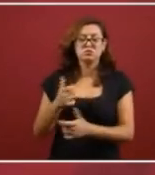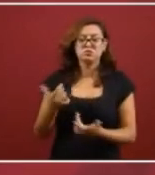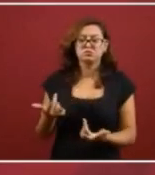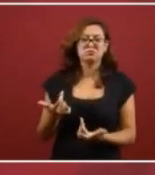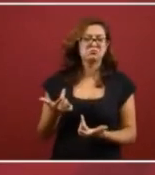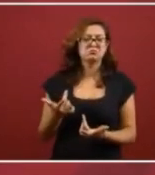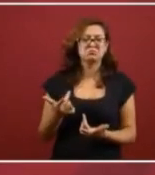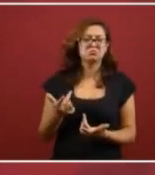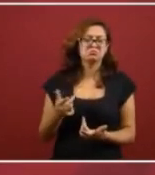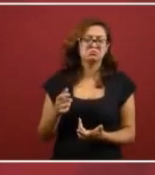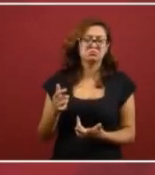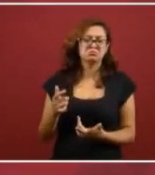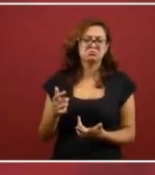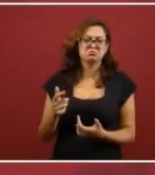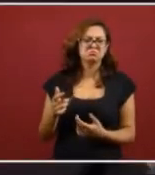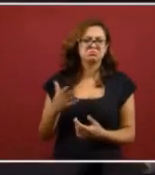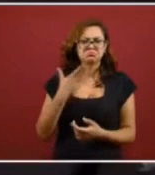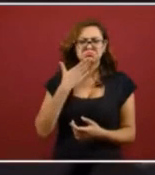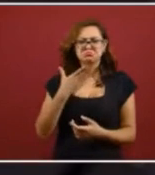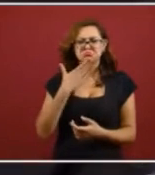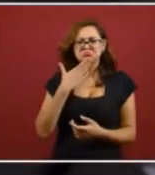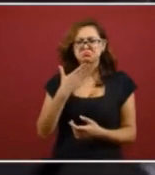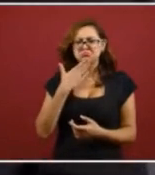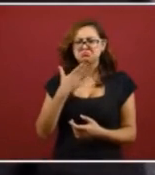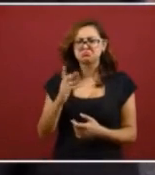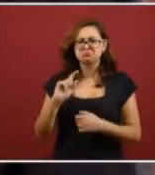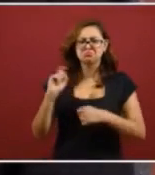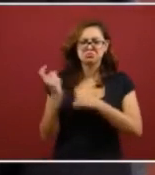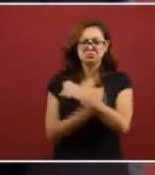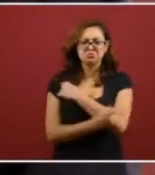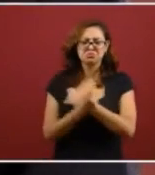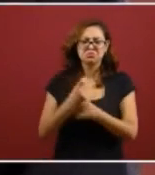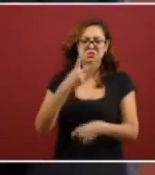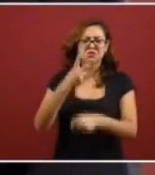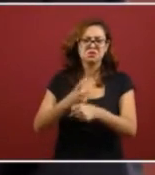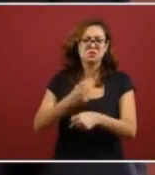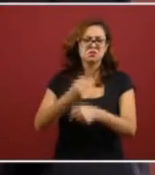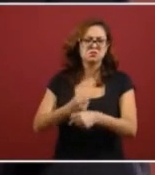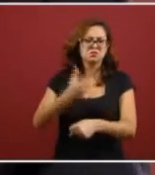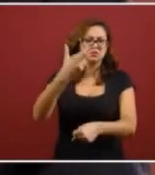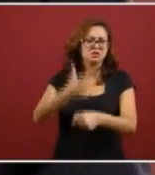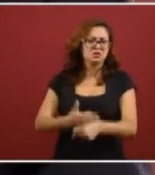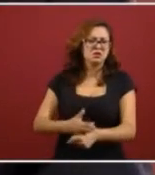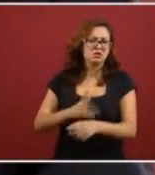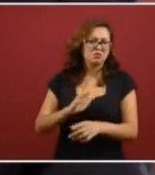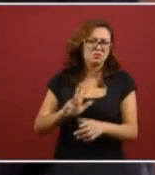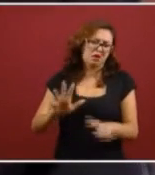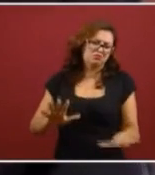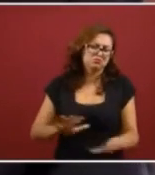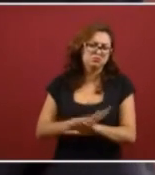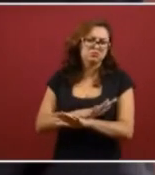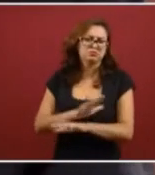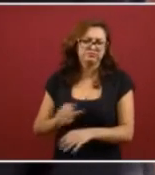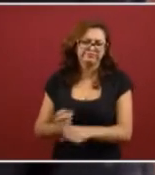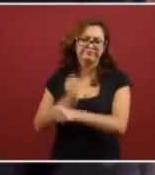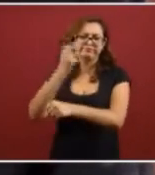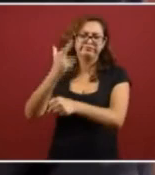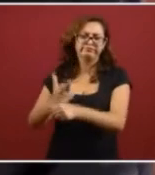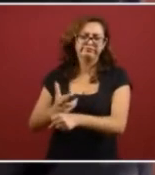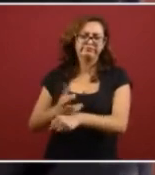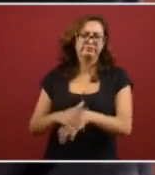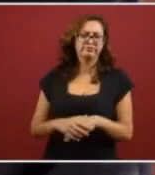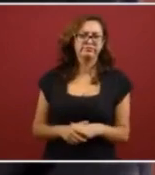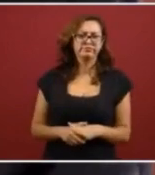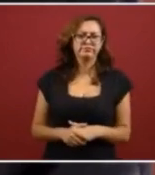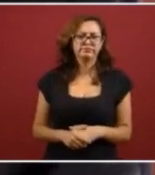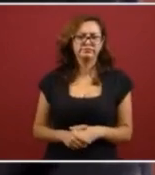natural. But I. This was natural. Es el subsecretario de Hacienda. He's a subsecretary of esto Hacienda. Ya se repitió.